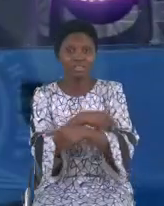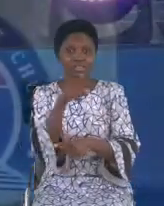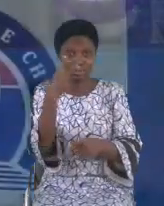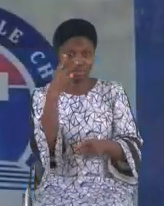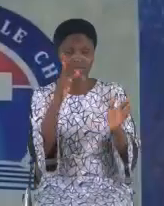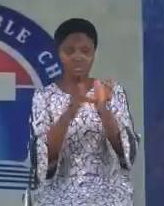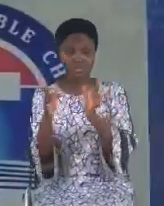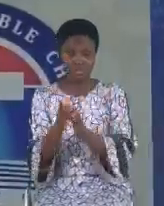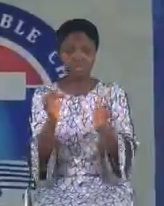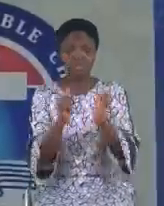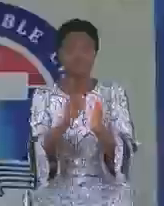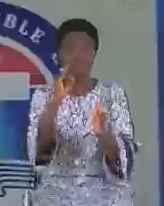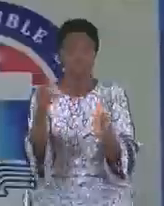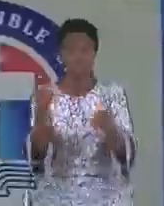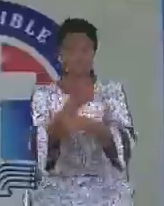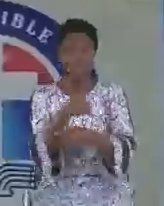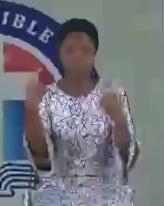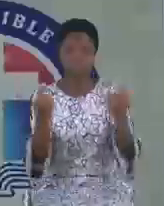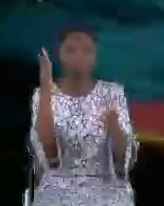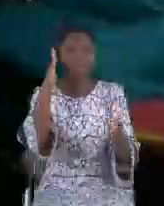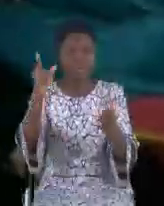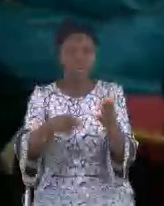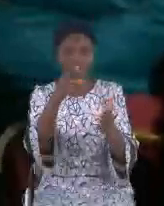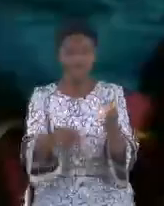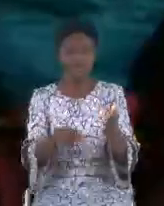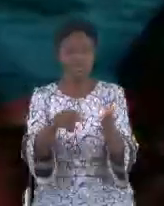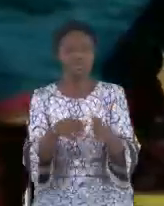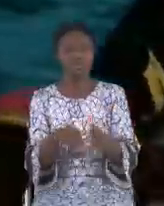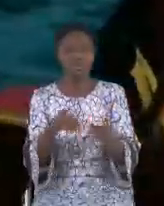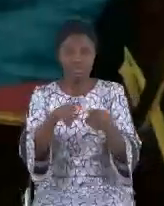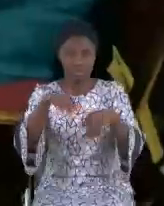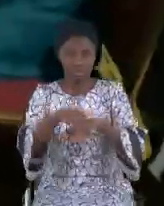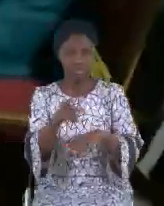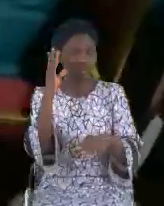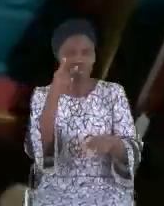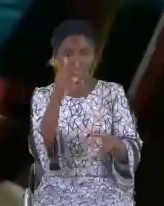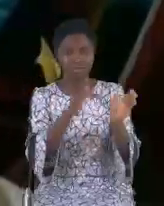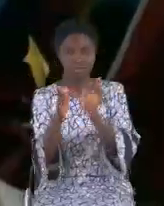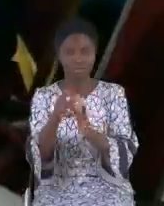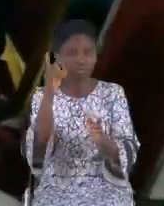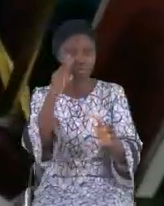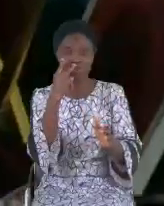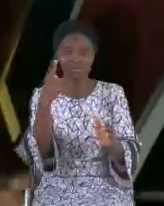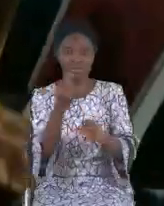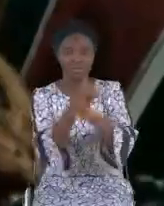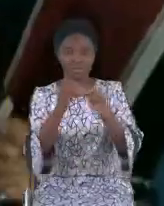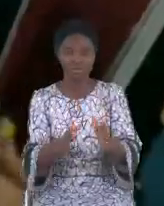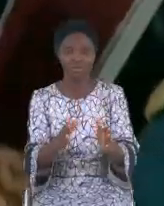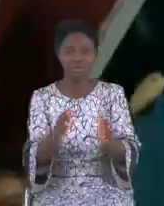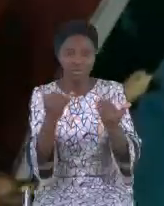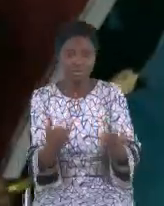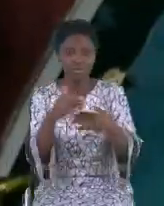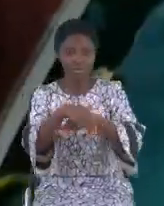car. And tonight, we see Jesus. Tonight, we see the Savior. Tonight, we see the